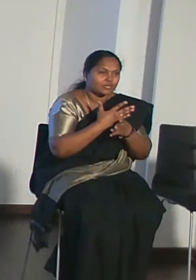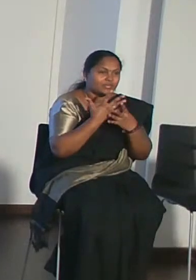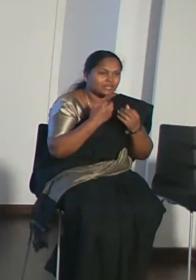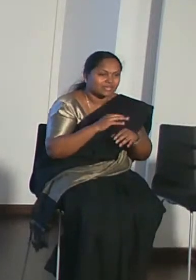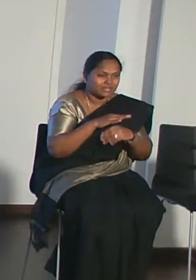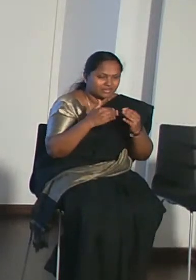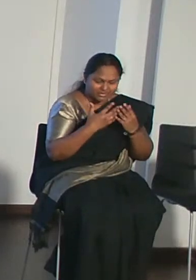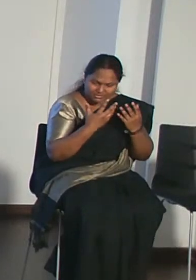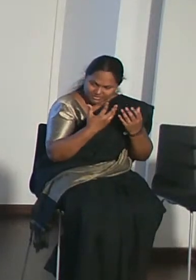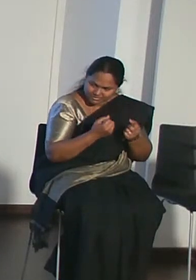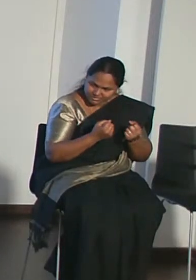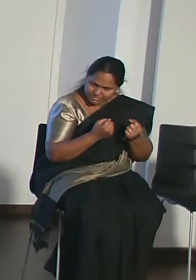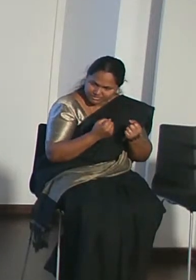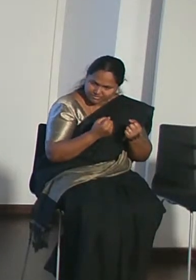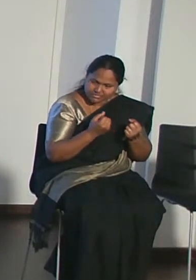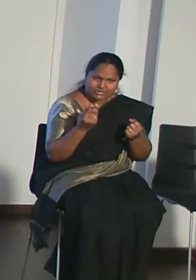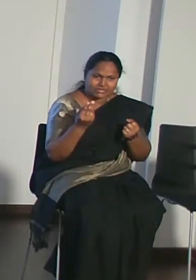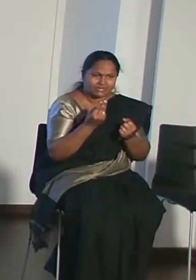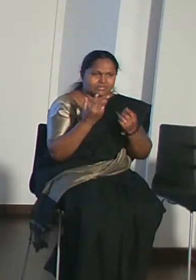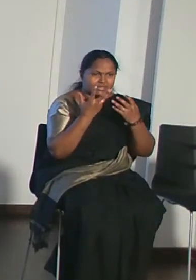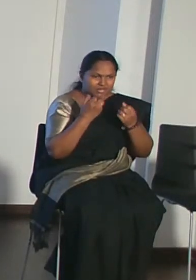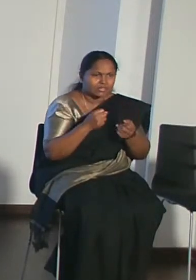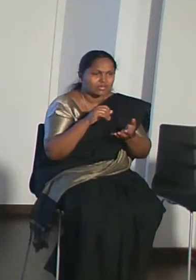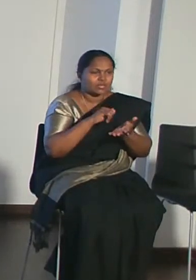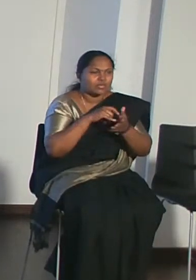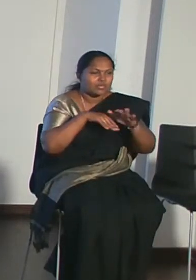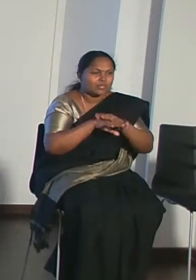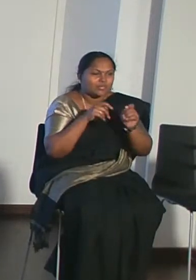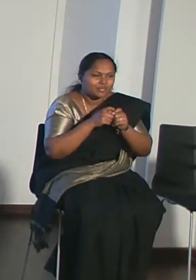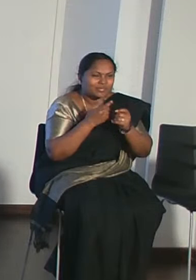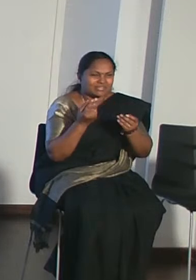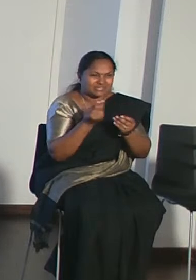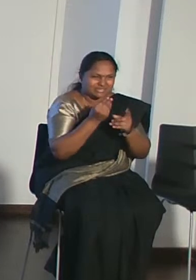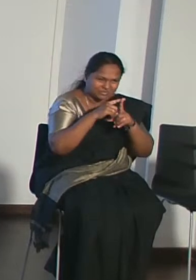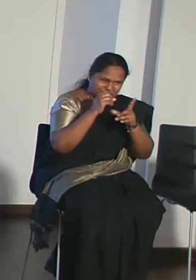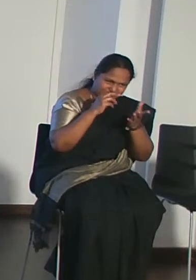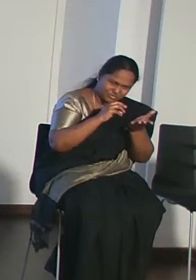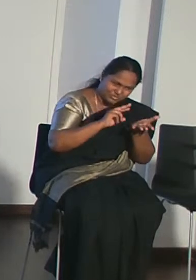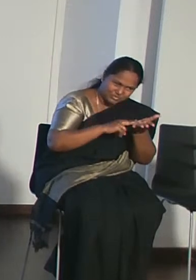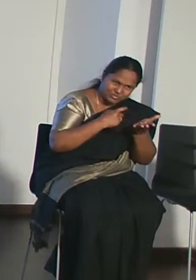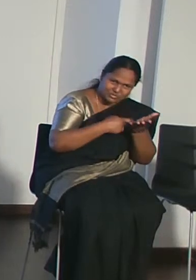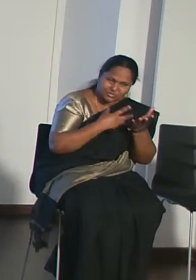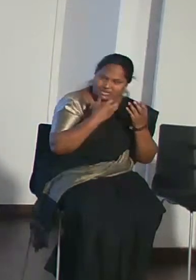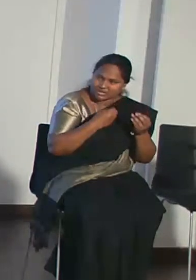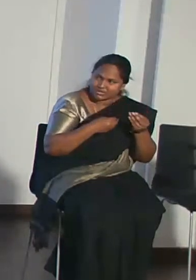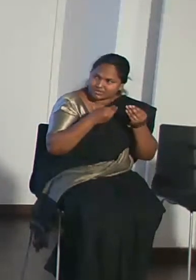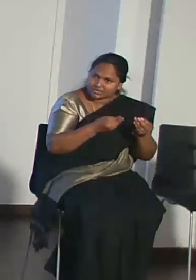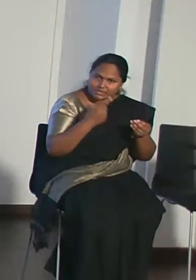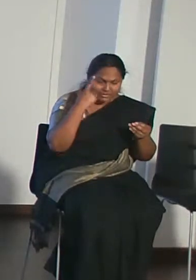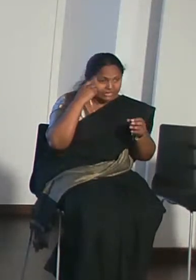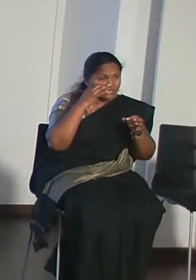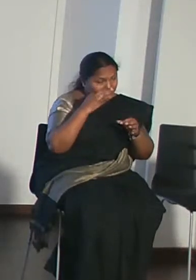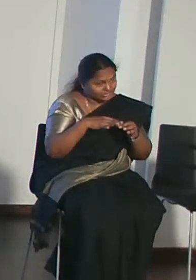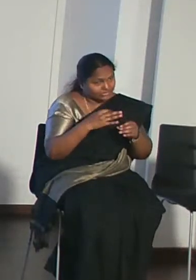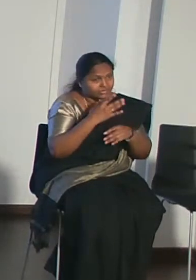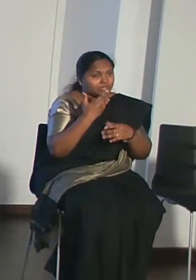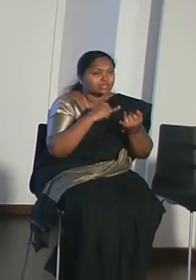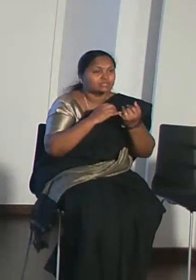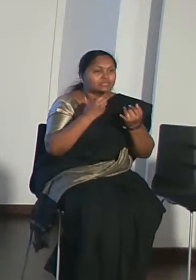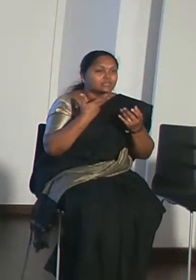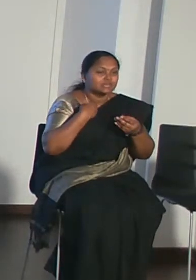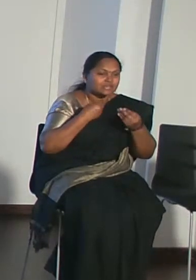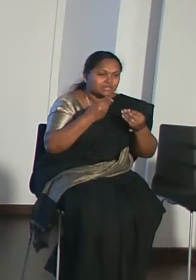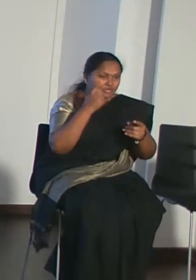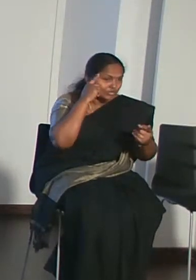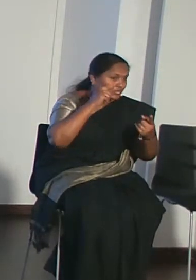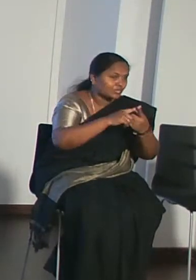some labor, there is something that we are working with. There is some dough that we are eating, some chapati we are making. So what is that dough?